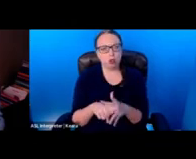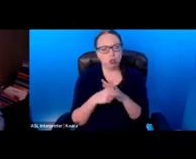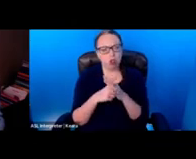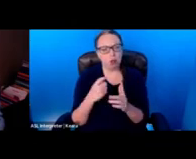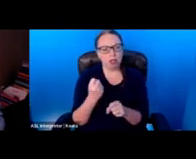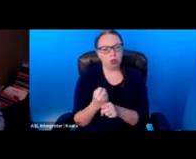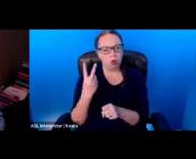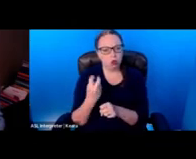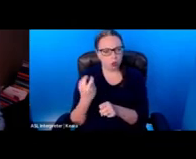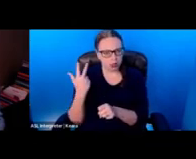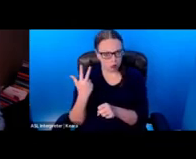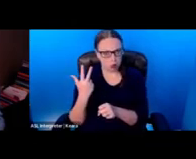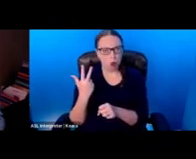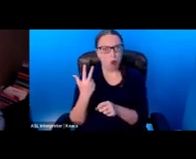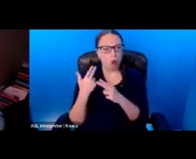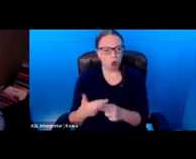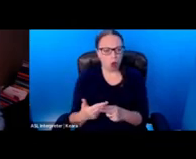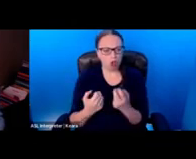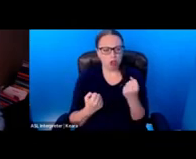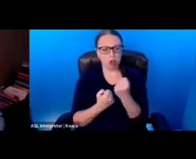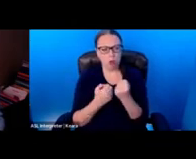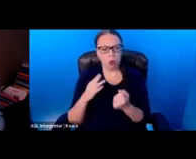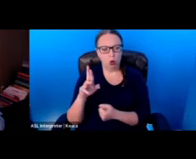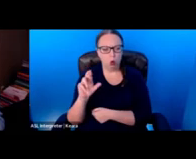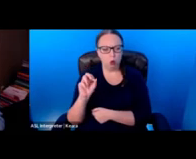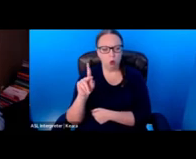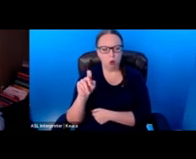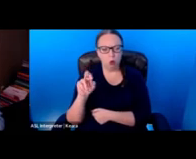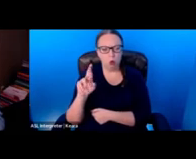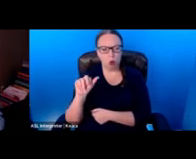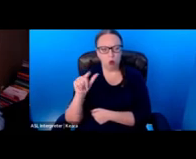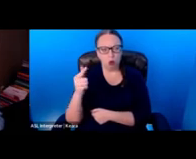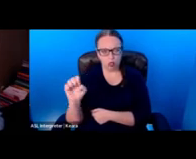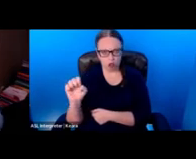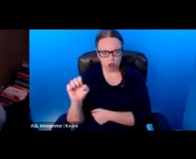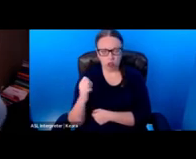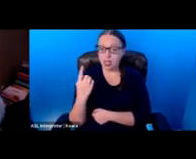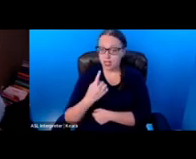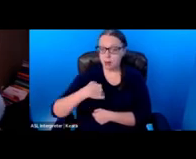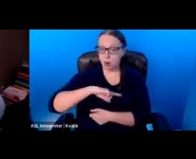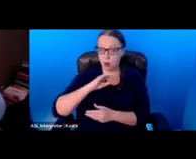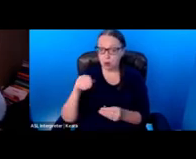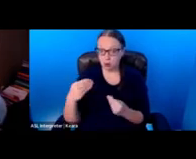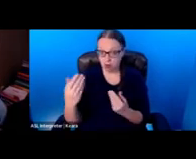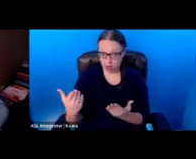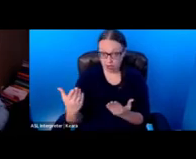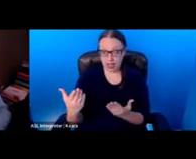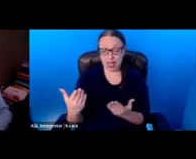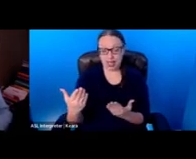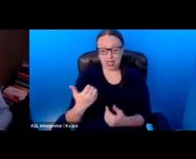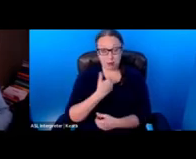Supports Brokerage. It is something that we provide. And it's something as a mom of a young man age 25